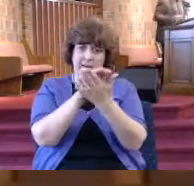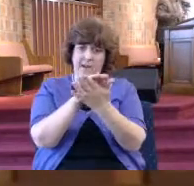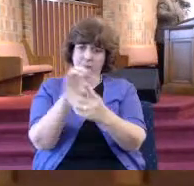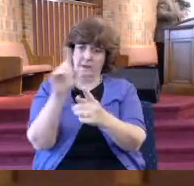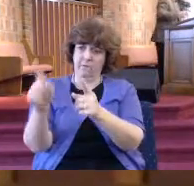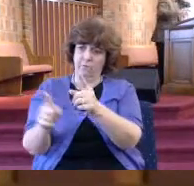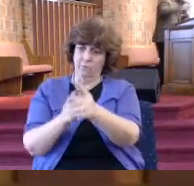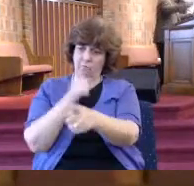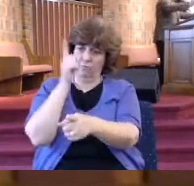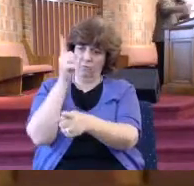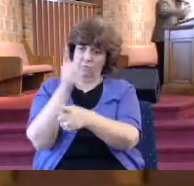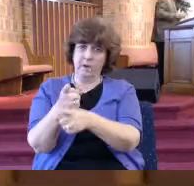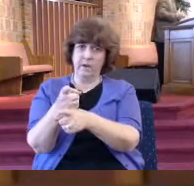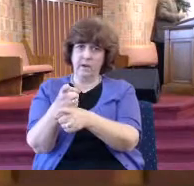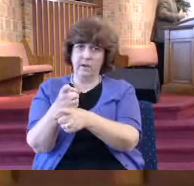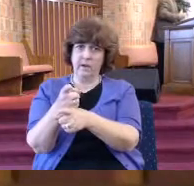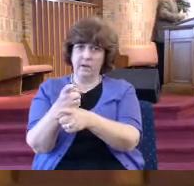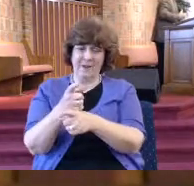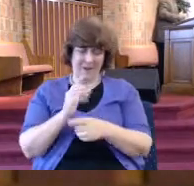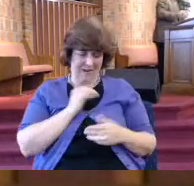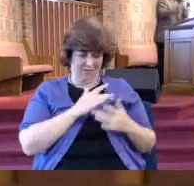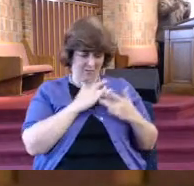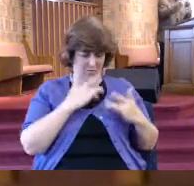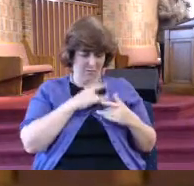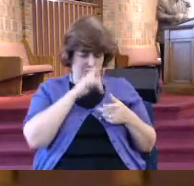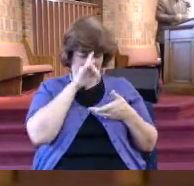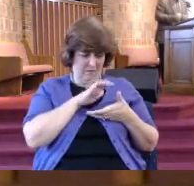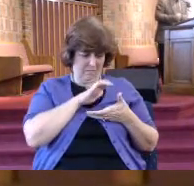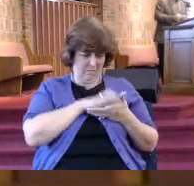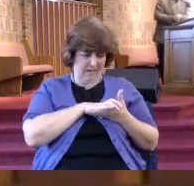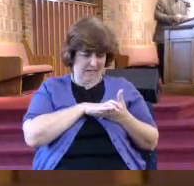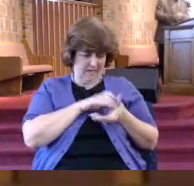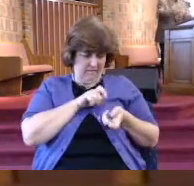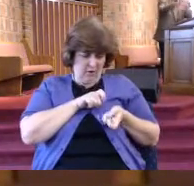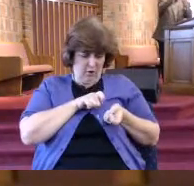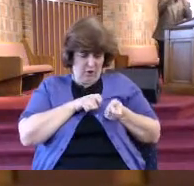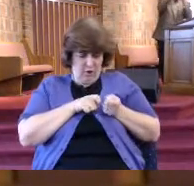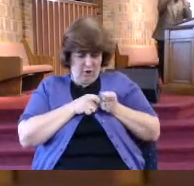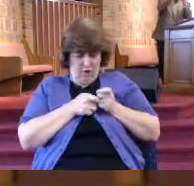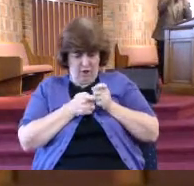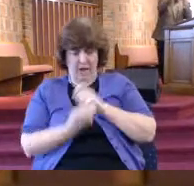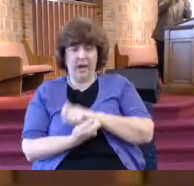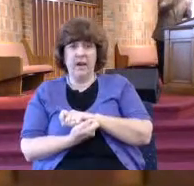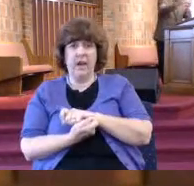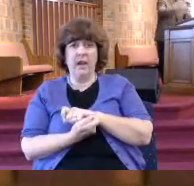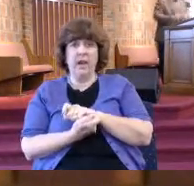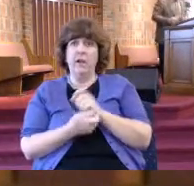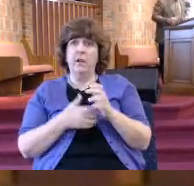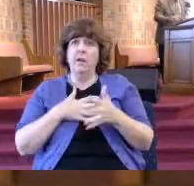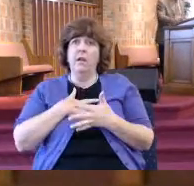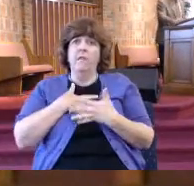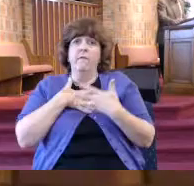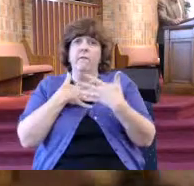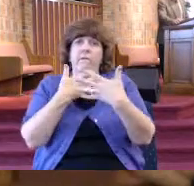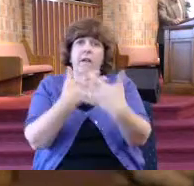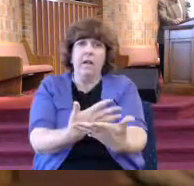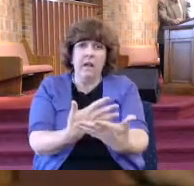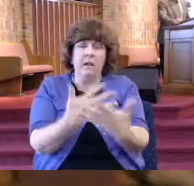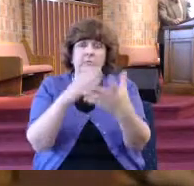righteousness. What we believe in our heart changes us from within. Do we make a confession with our mouth?